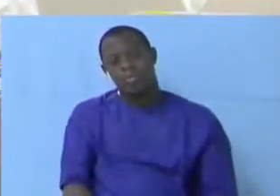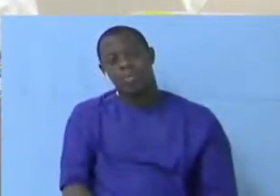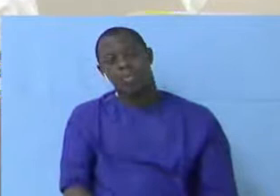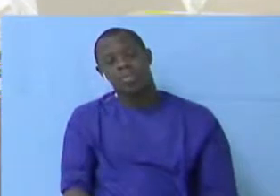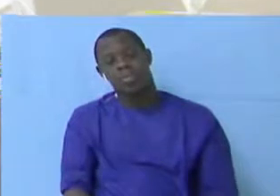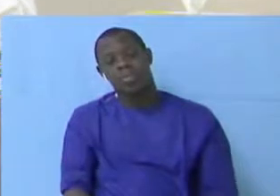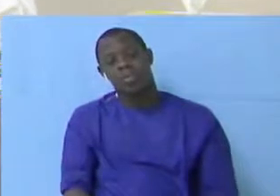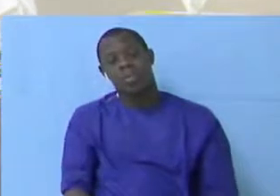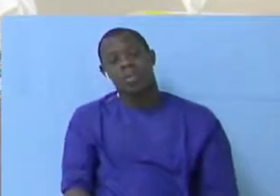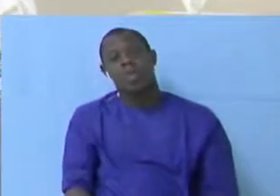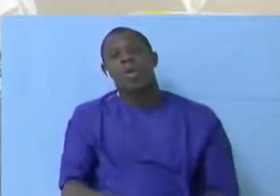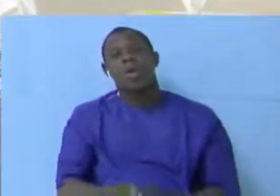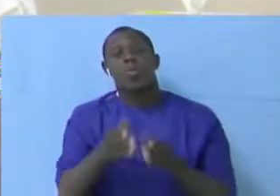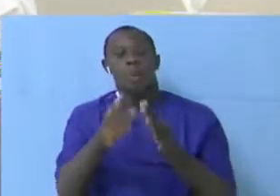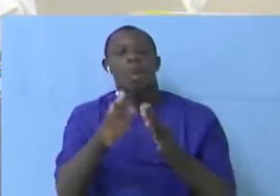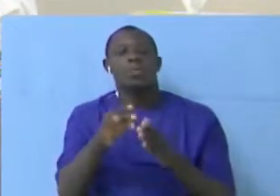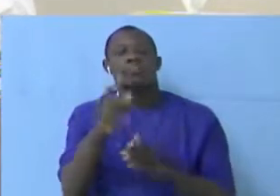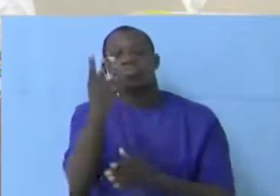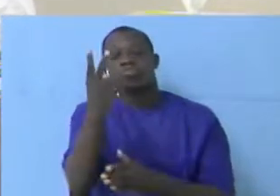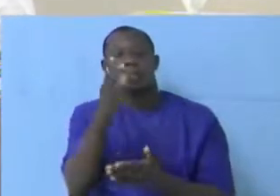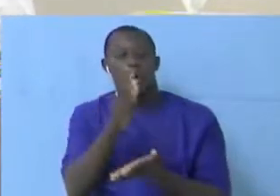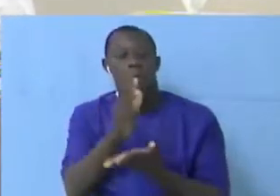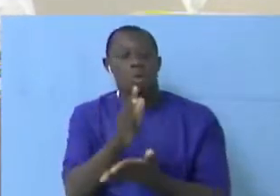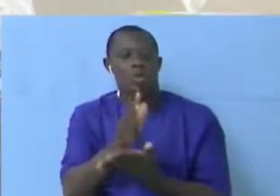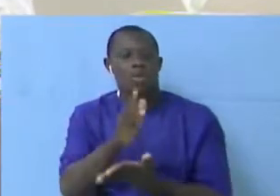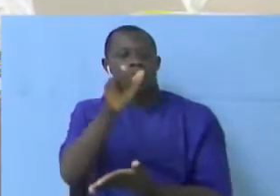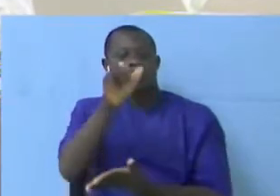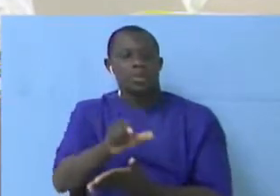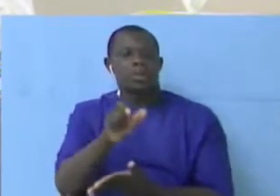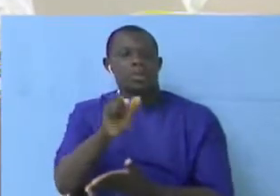Just like the two witnesses of this morning,